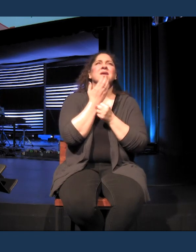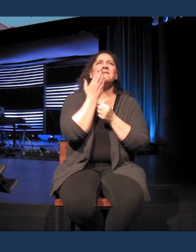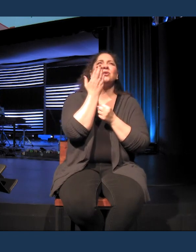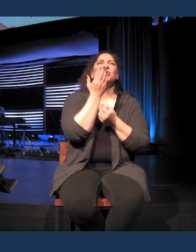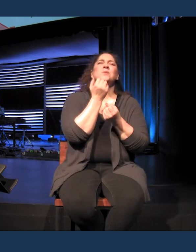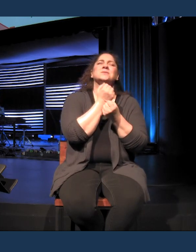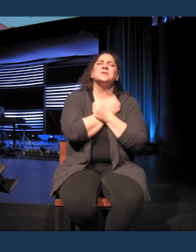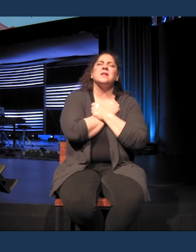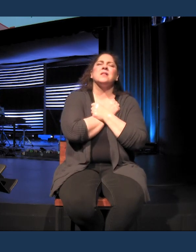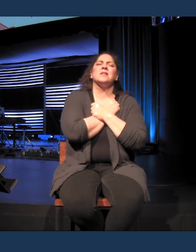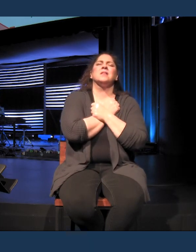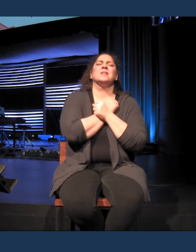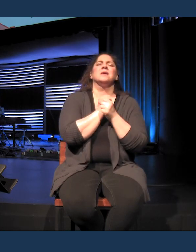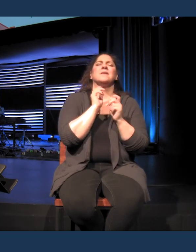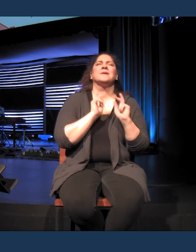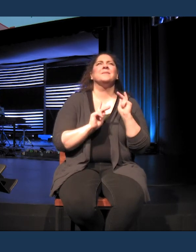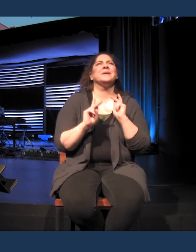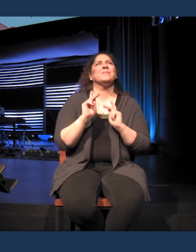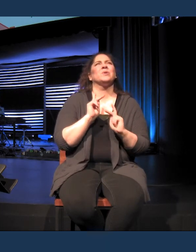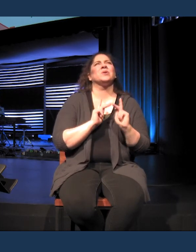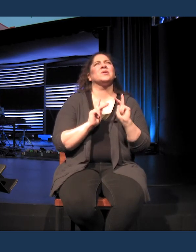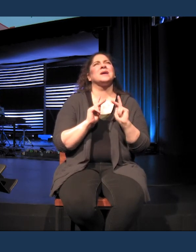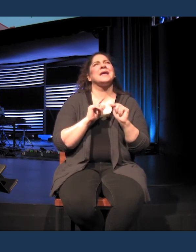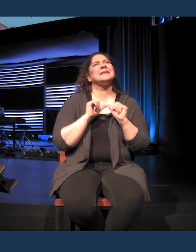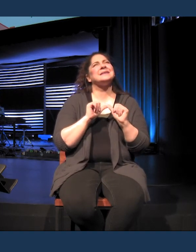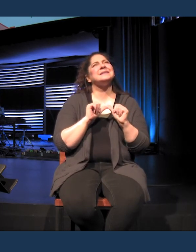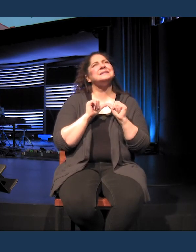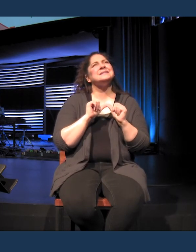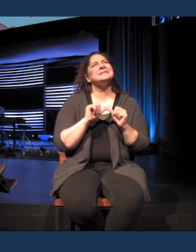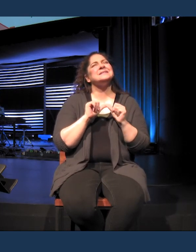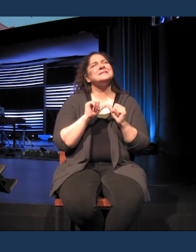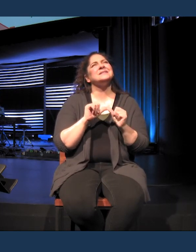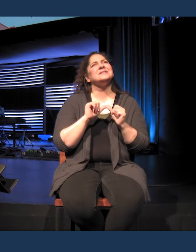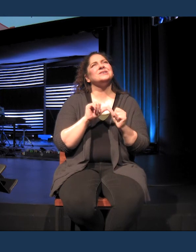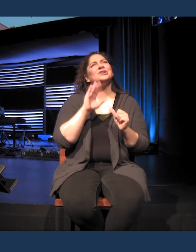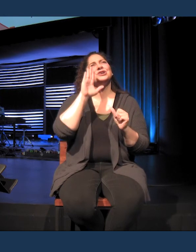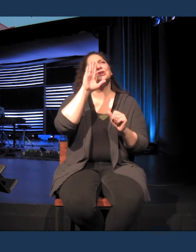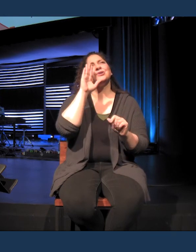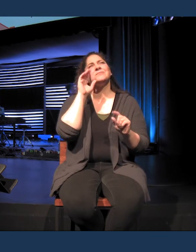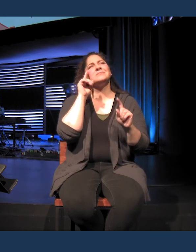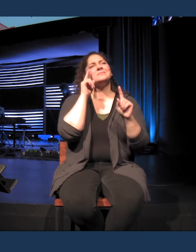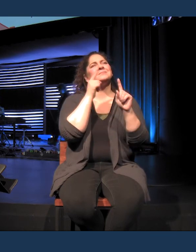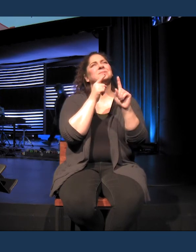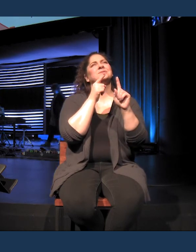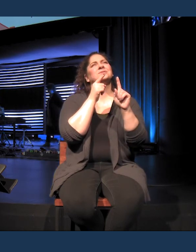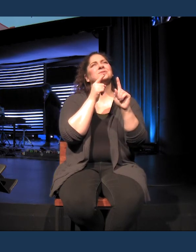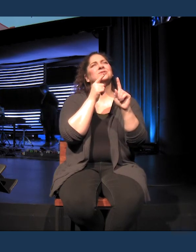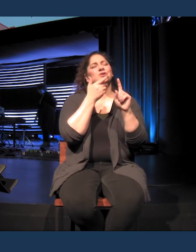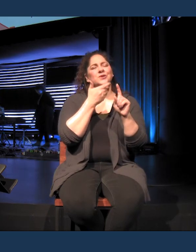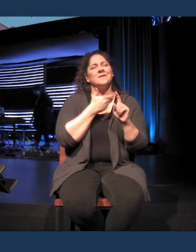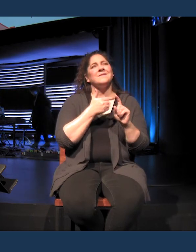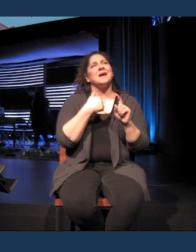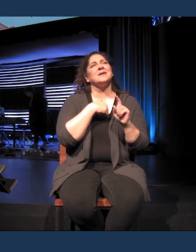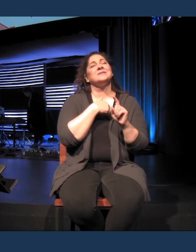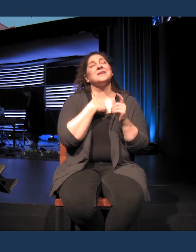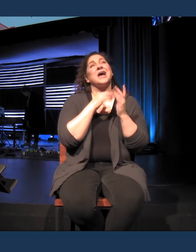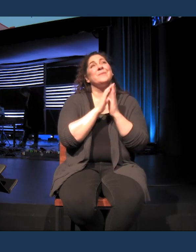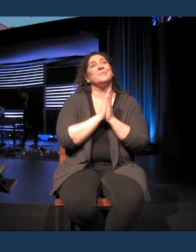people and to be part of continuing the mission of Jesus. You're inviting us into that. And I